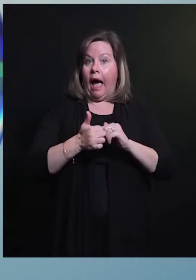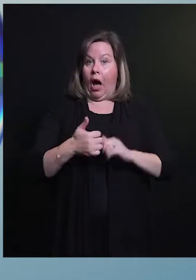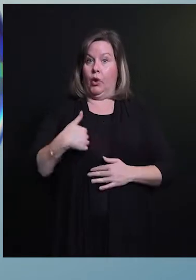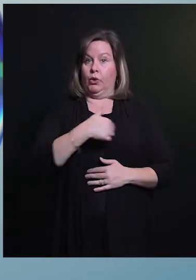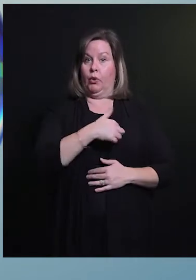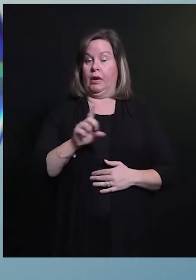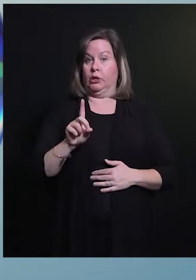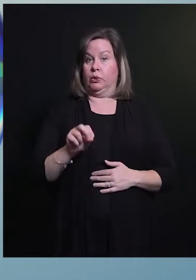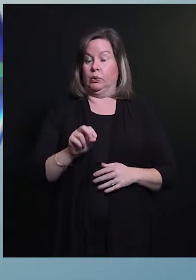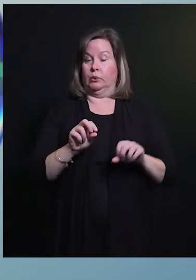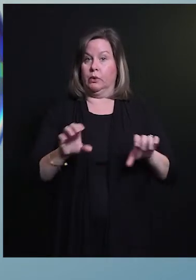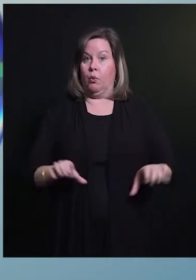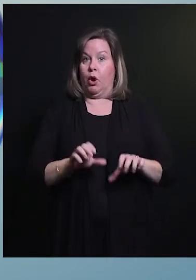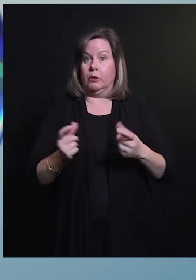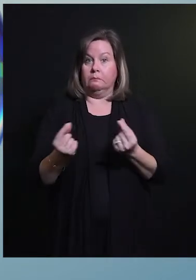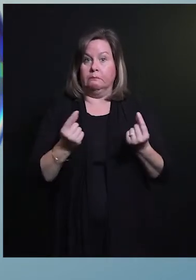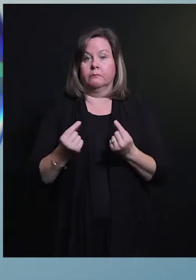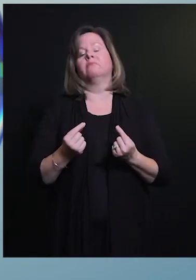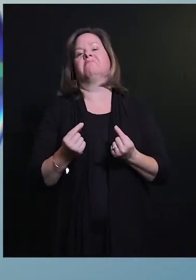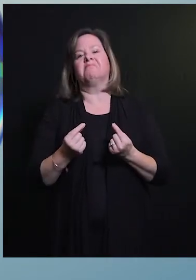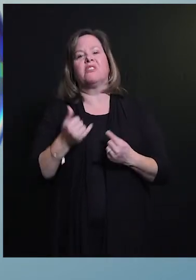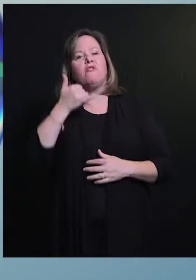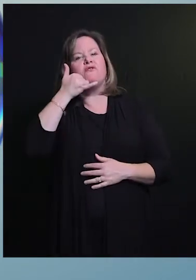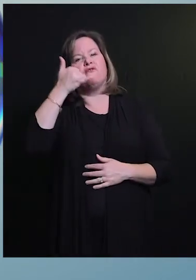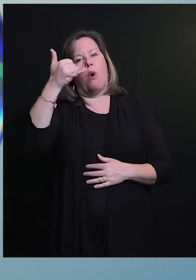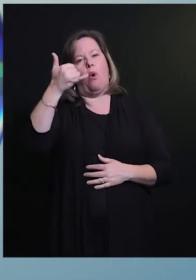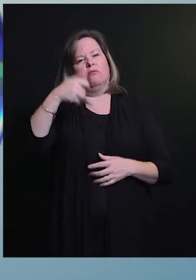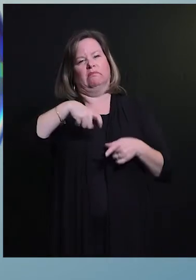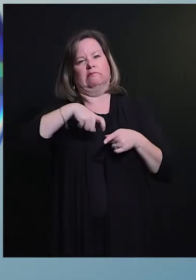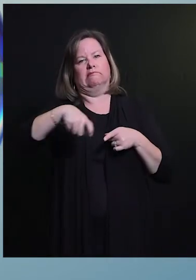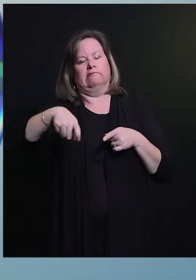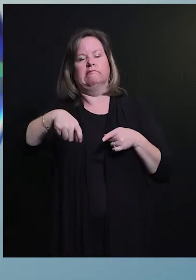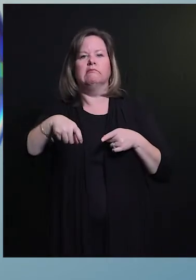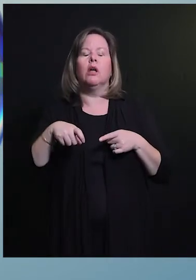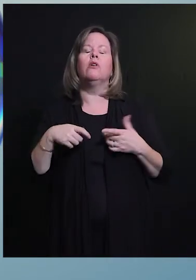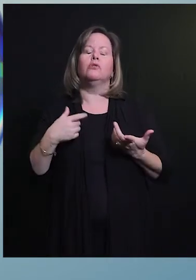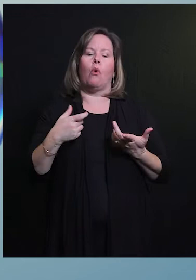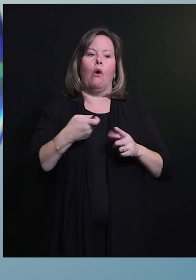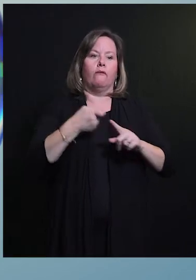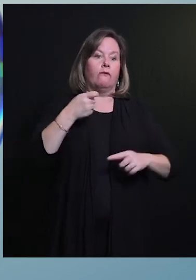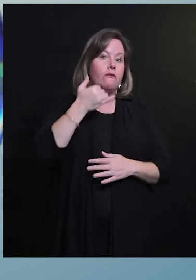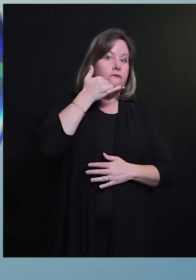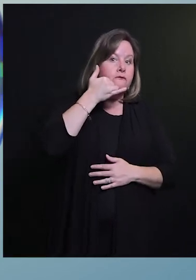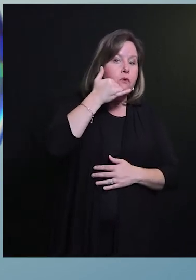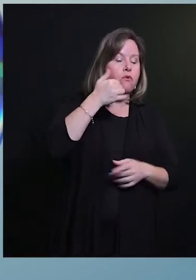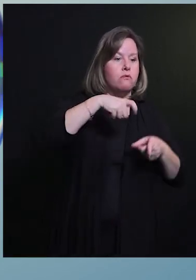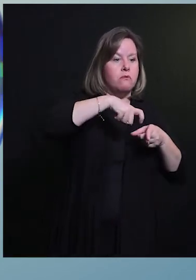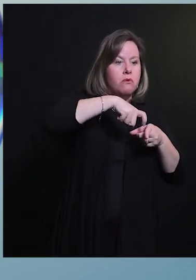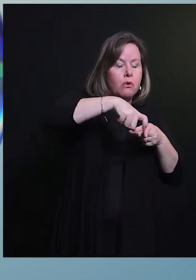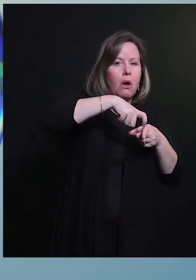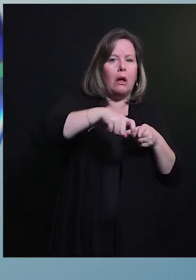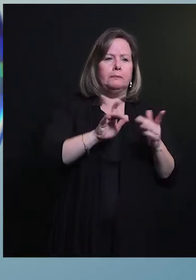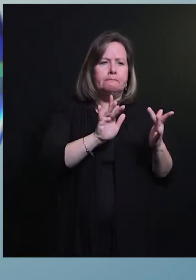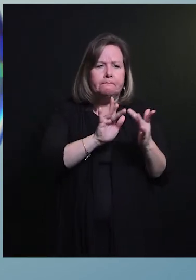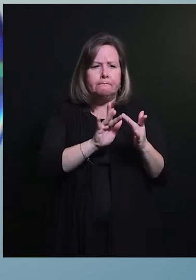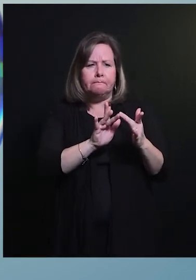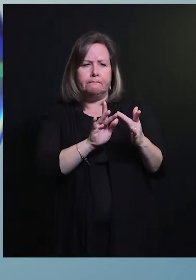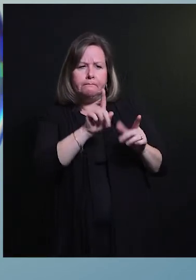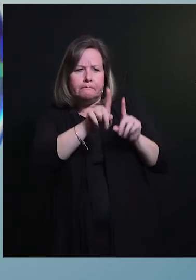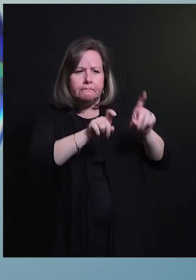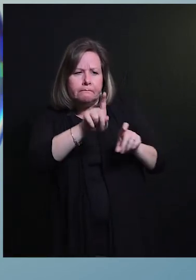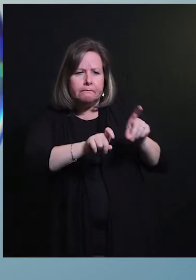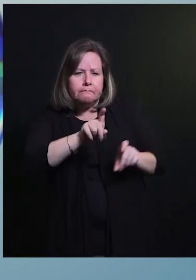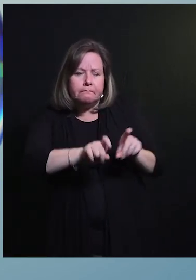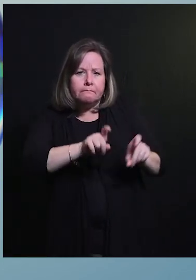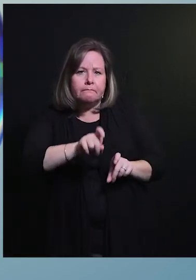How do we do our work? We're mainly doing all of our work via the phone. So when we get a case, we call them via the phone, get in touch with them, ask a